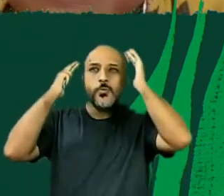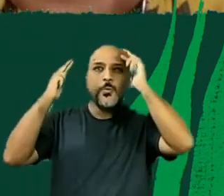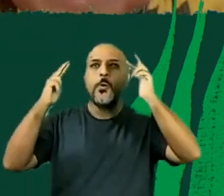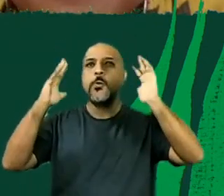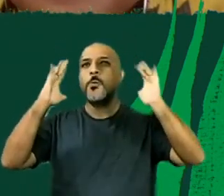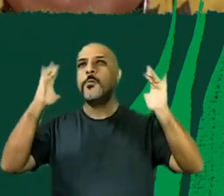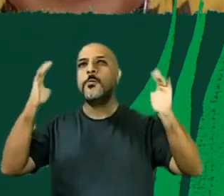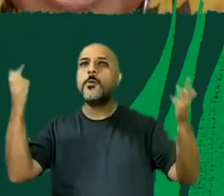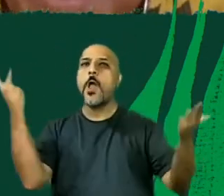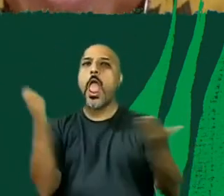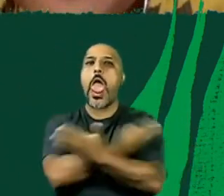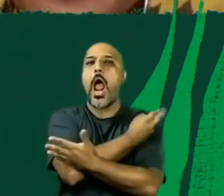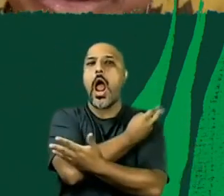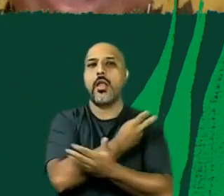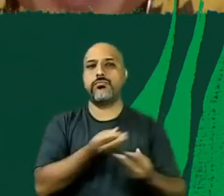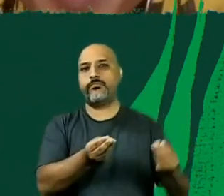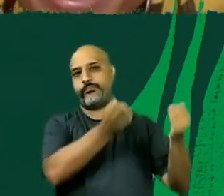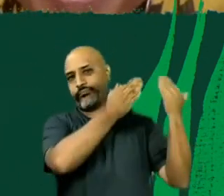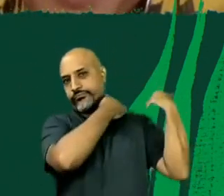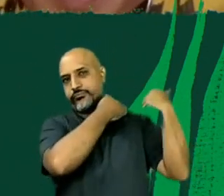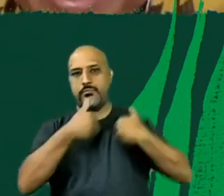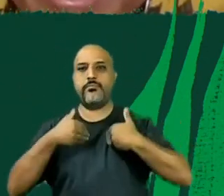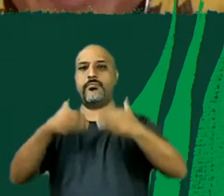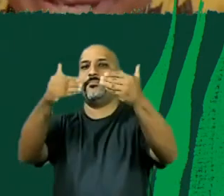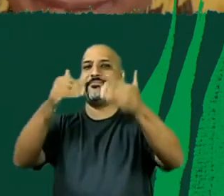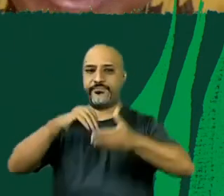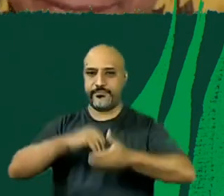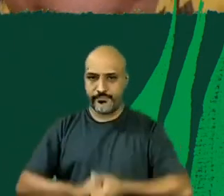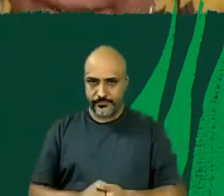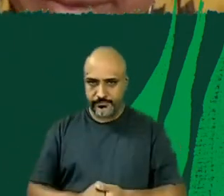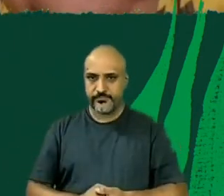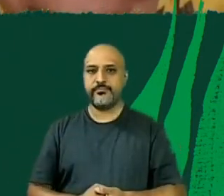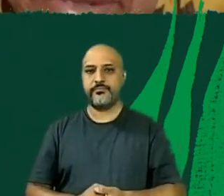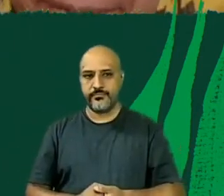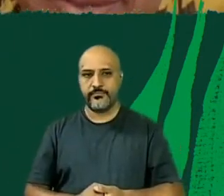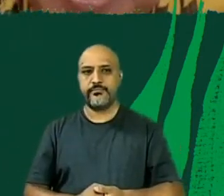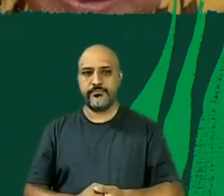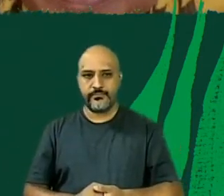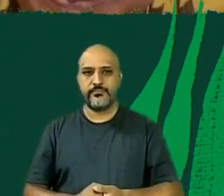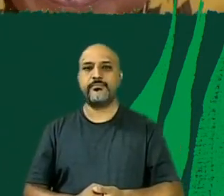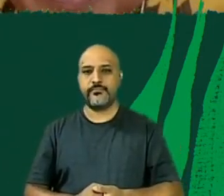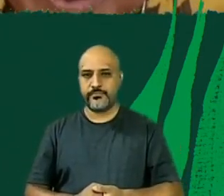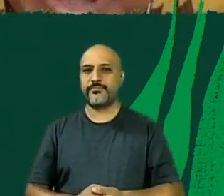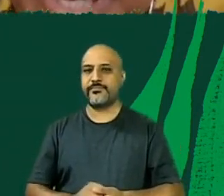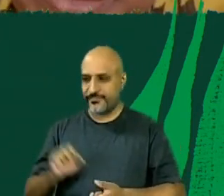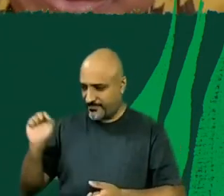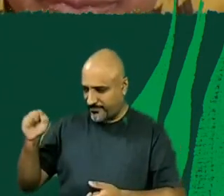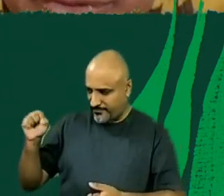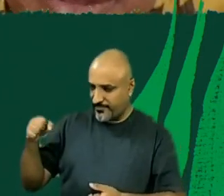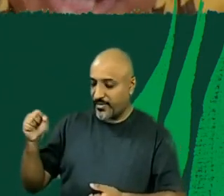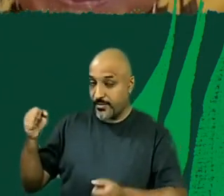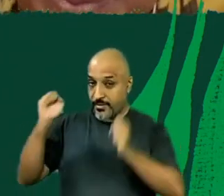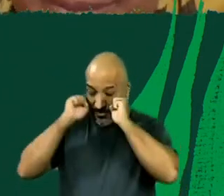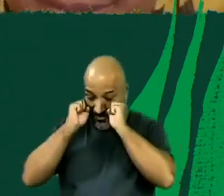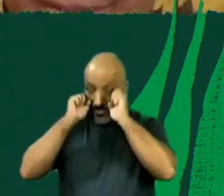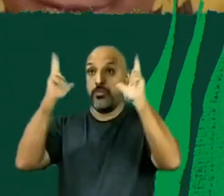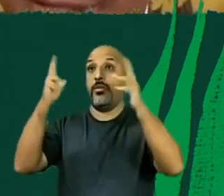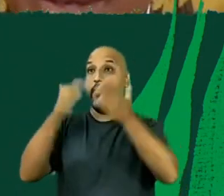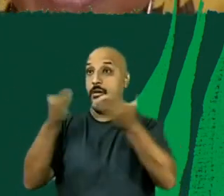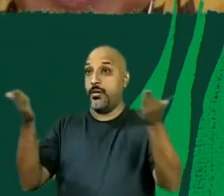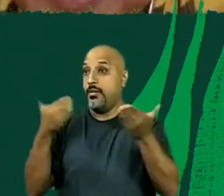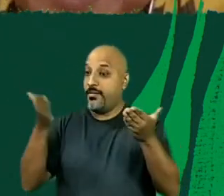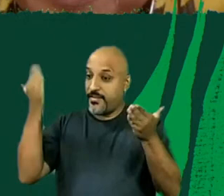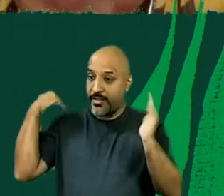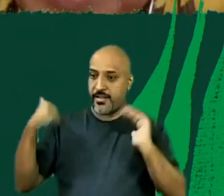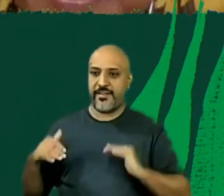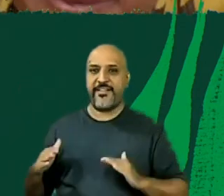their unjust dreams. Wake up in the cabins. The big house will sleep, but the